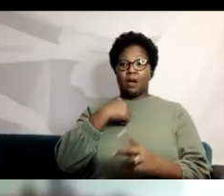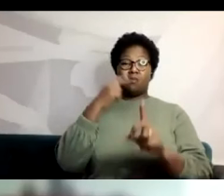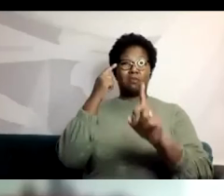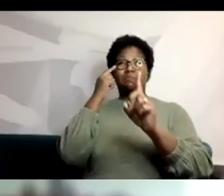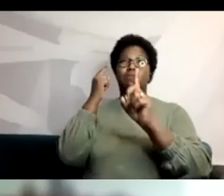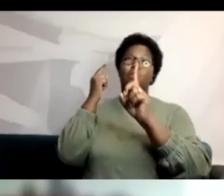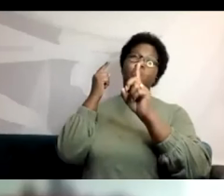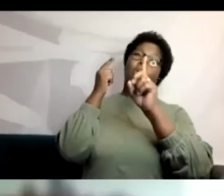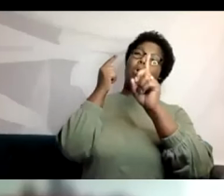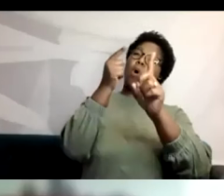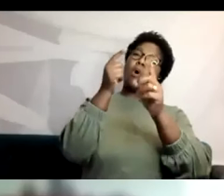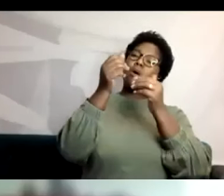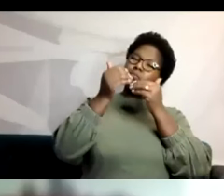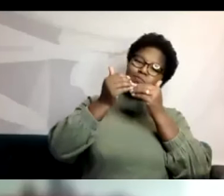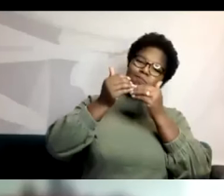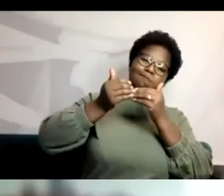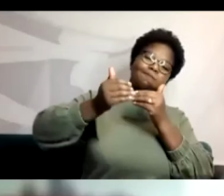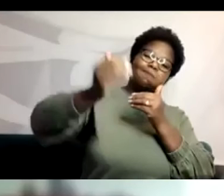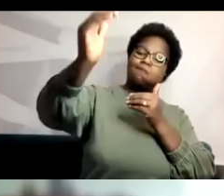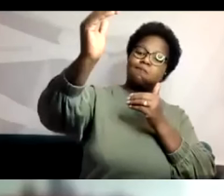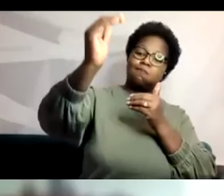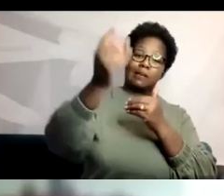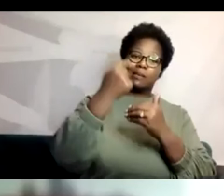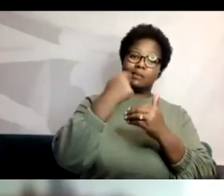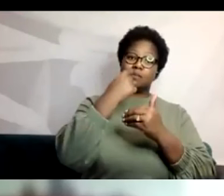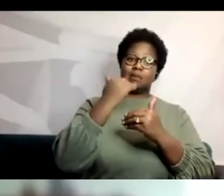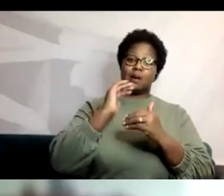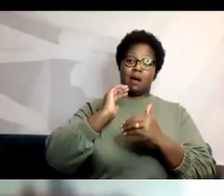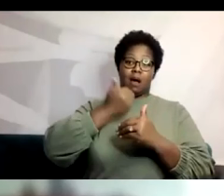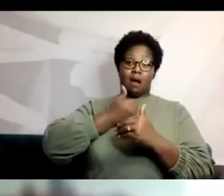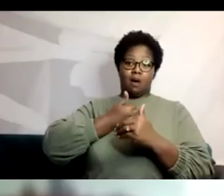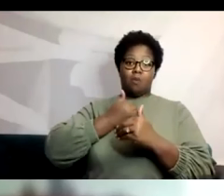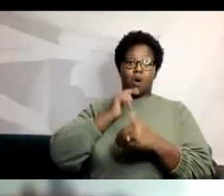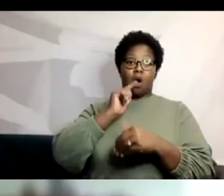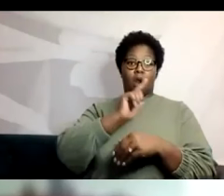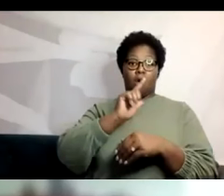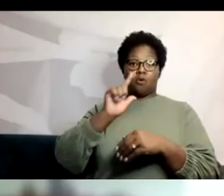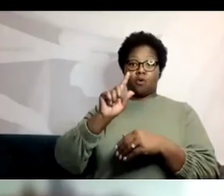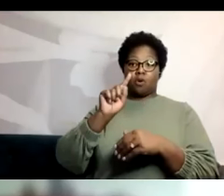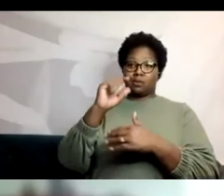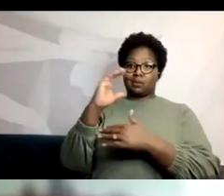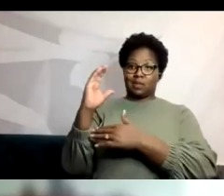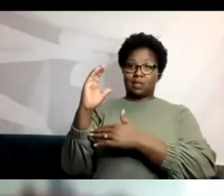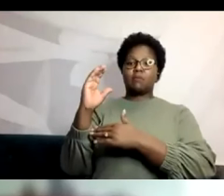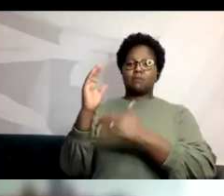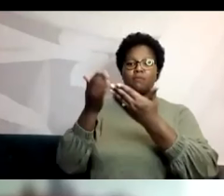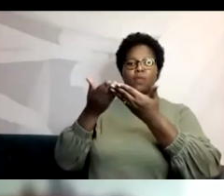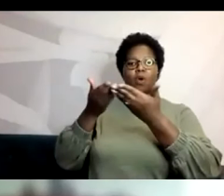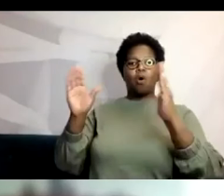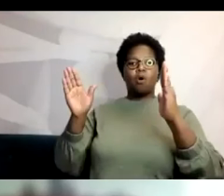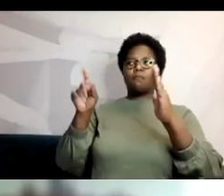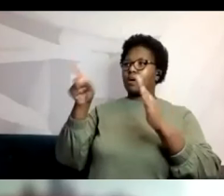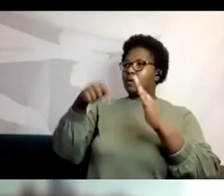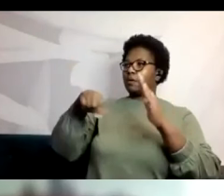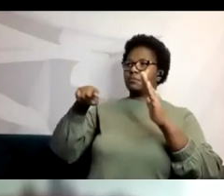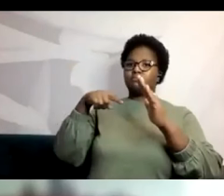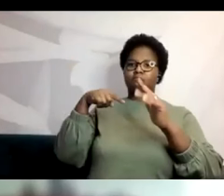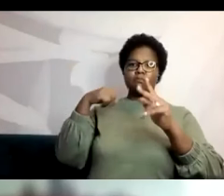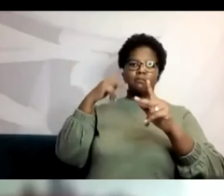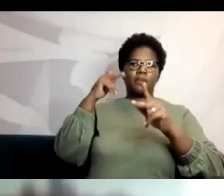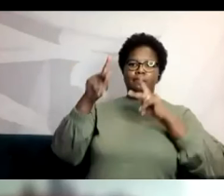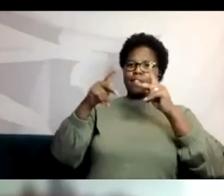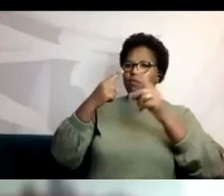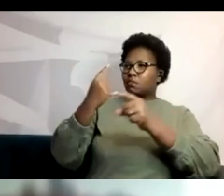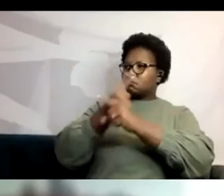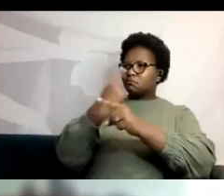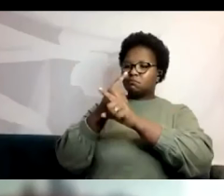actually open our Laura Long Technology Center out to the public and make it available for everybody in